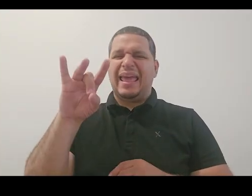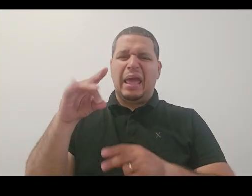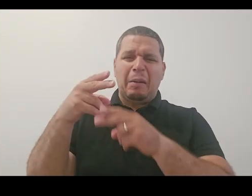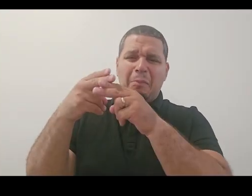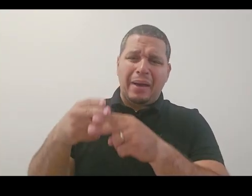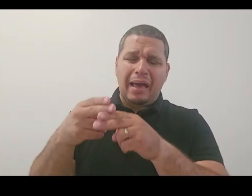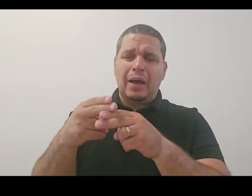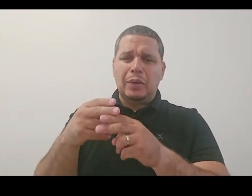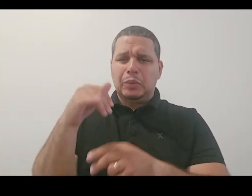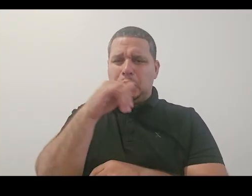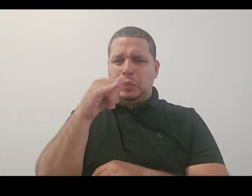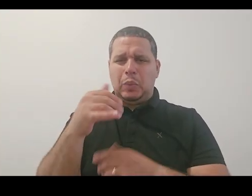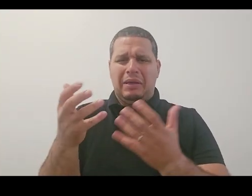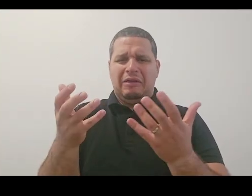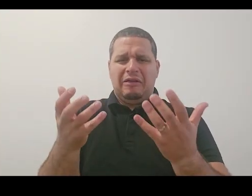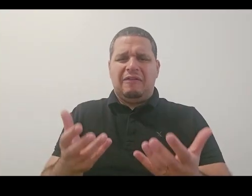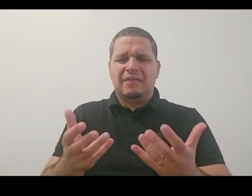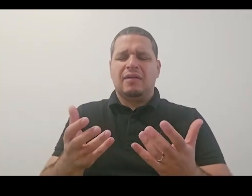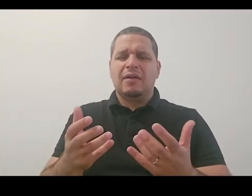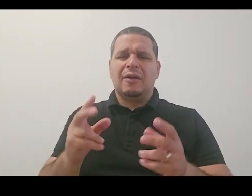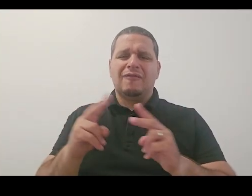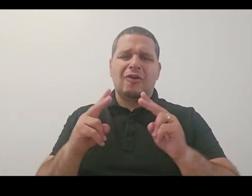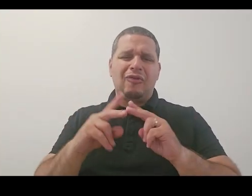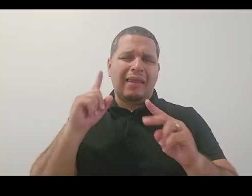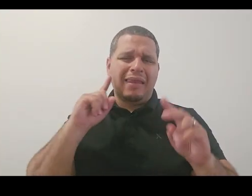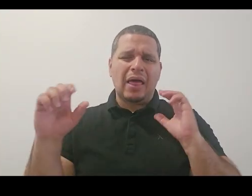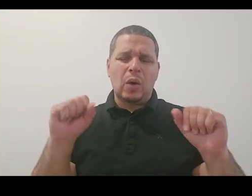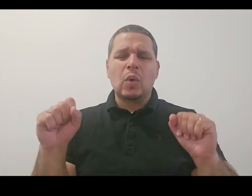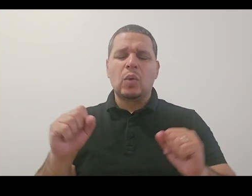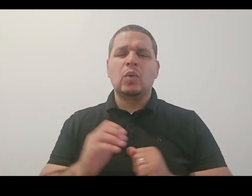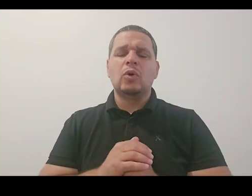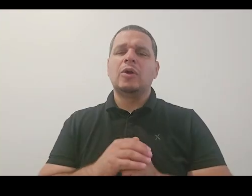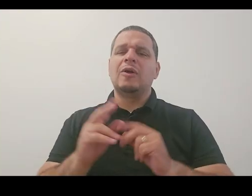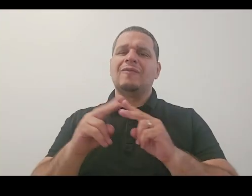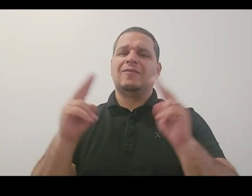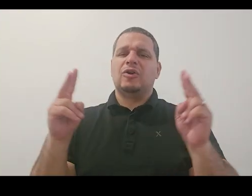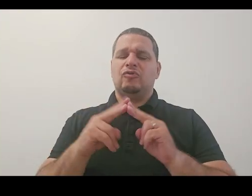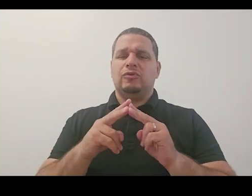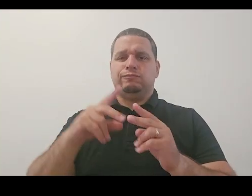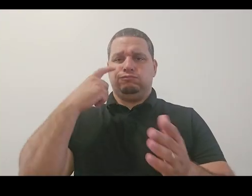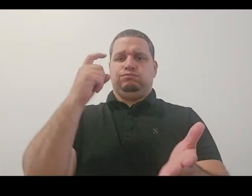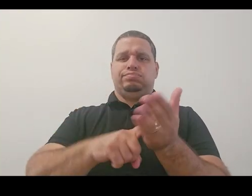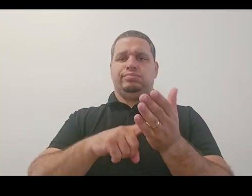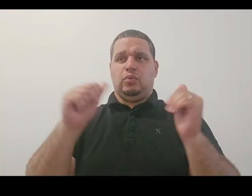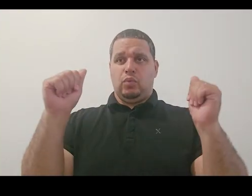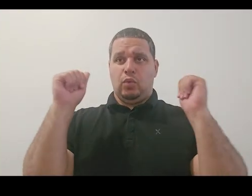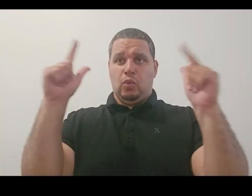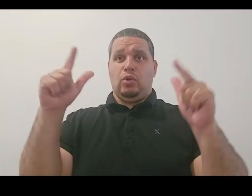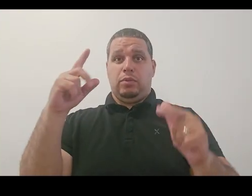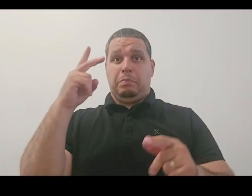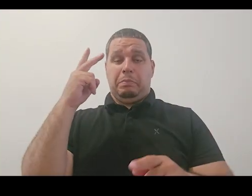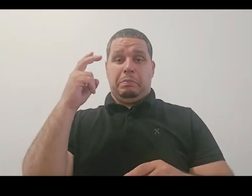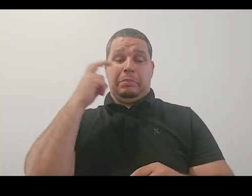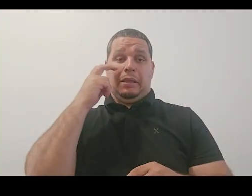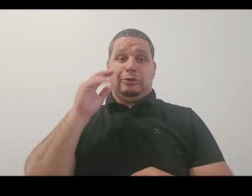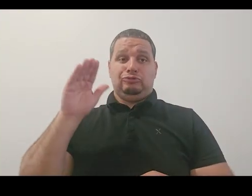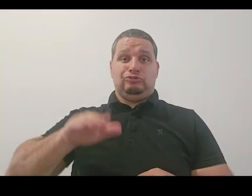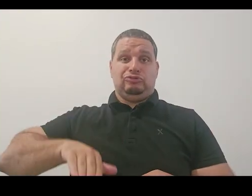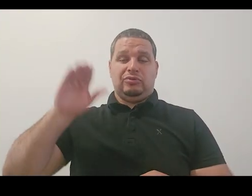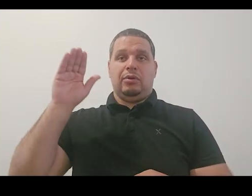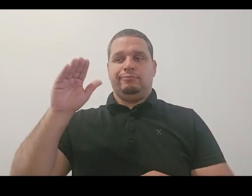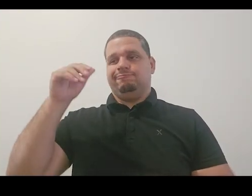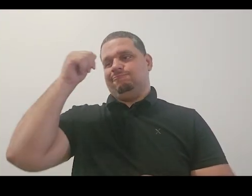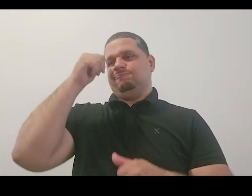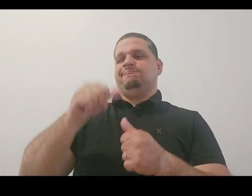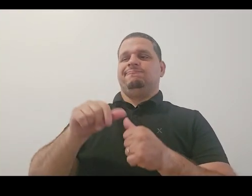It's very heavy, it's very loud, and it's very recognizable to every blind child and adult that have